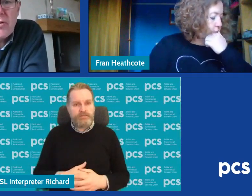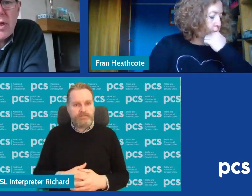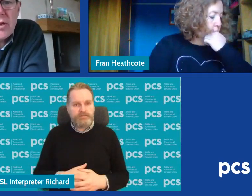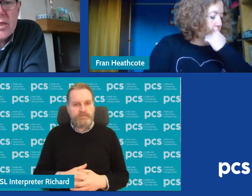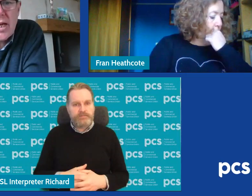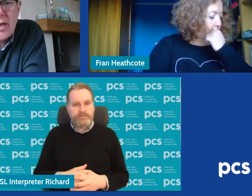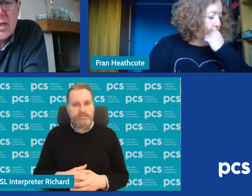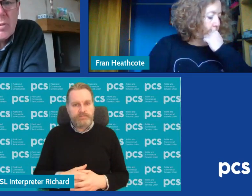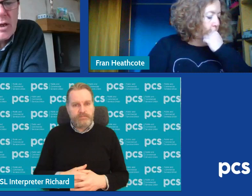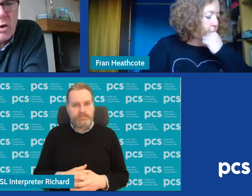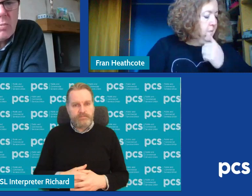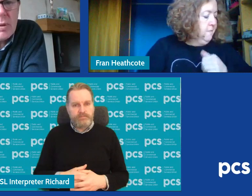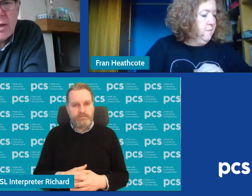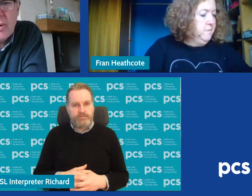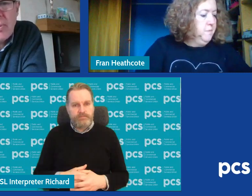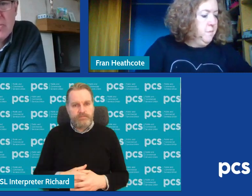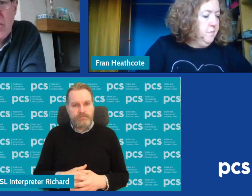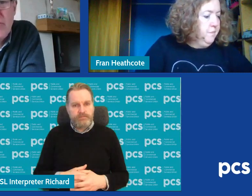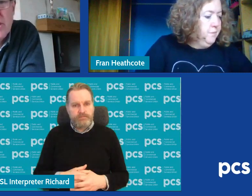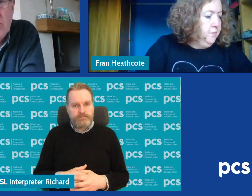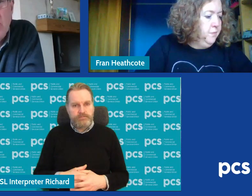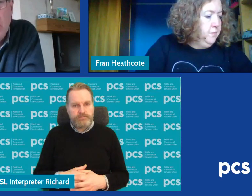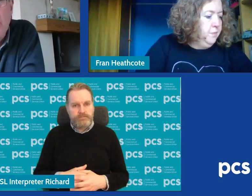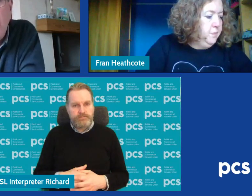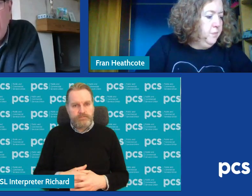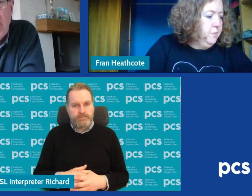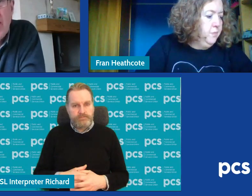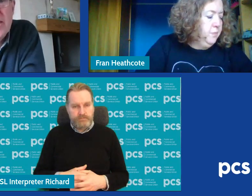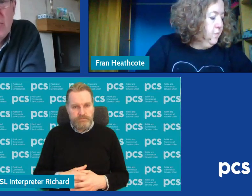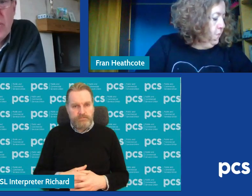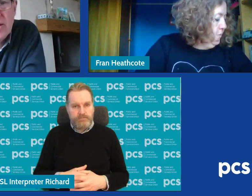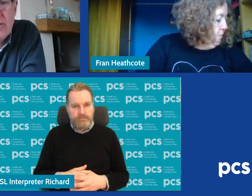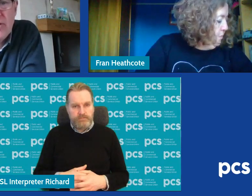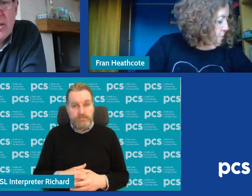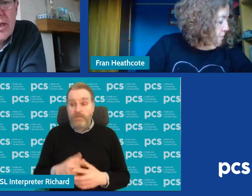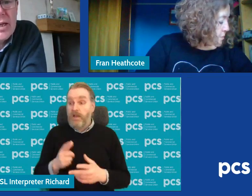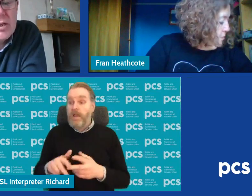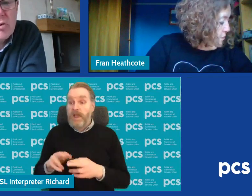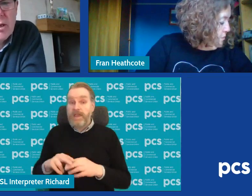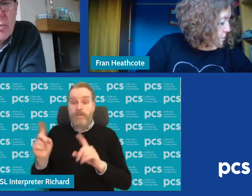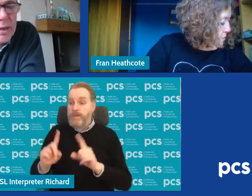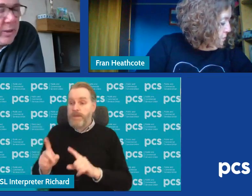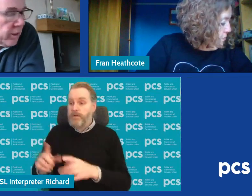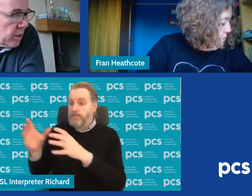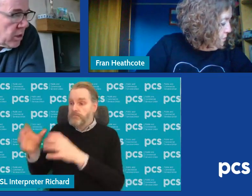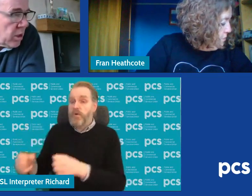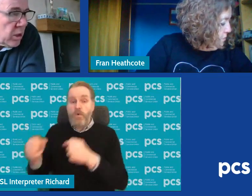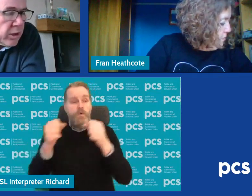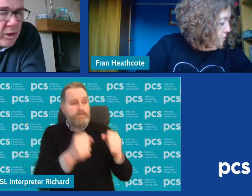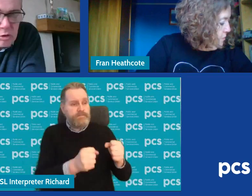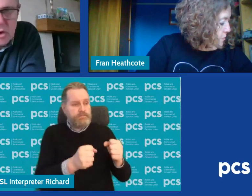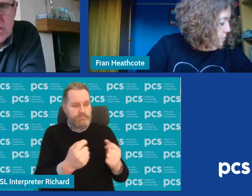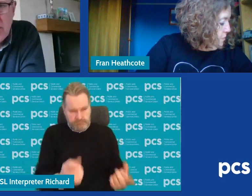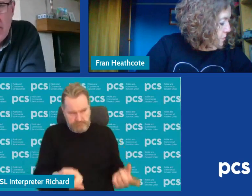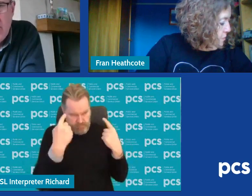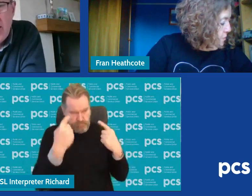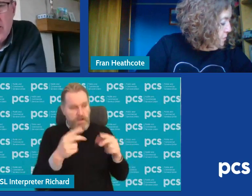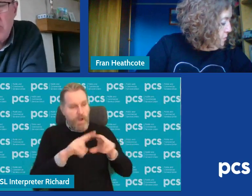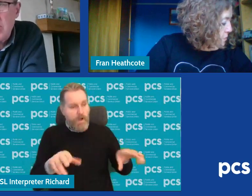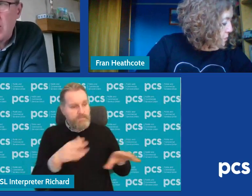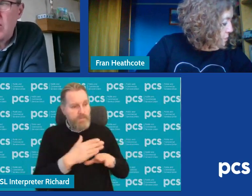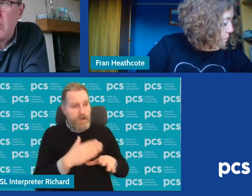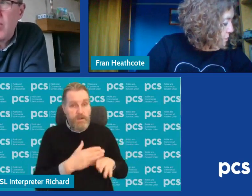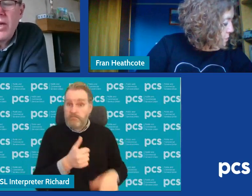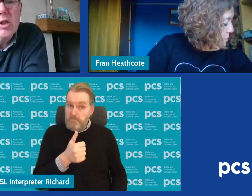question, if the understanding is we can call people out the passport offices who are moved, then yes, they will definitely be getting strike pay. Can I also say that